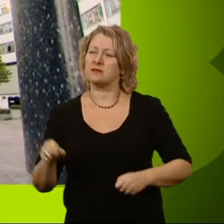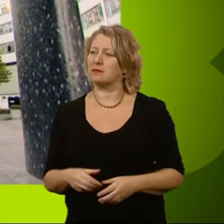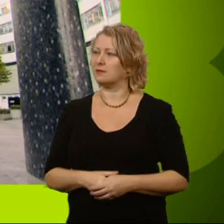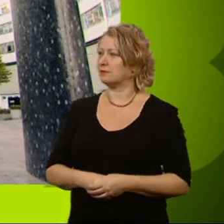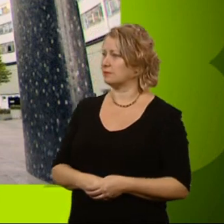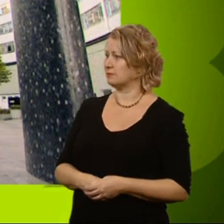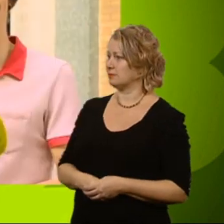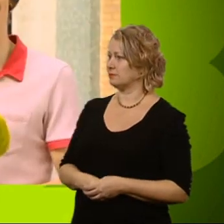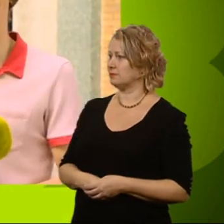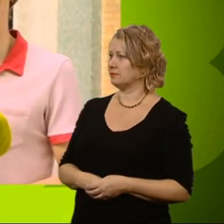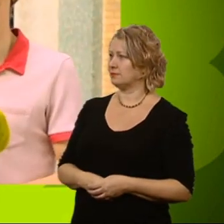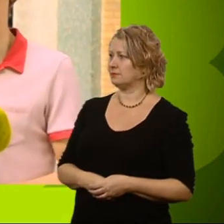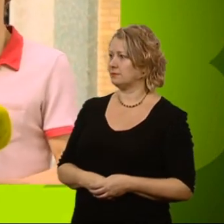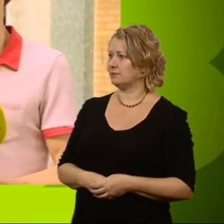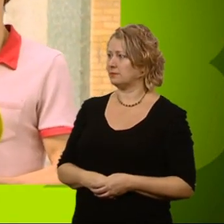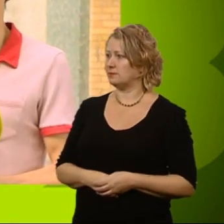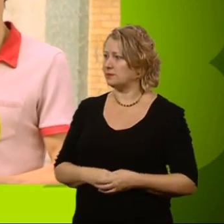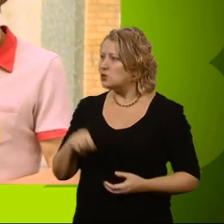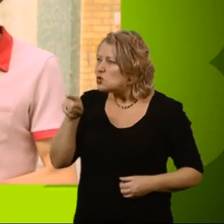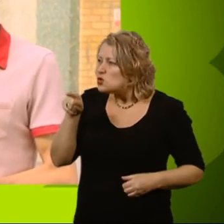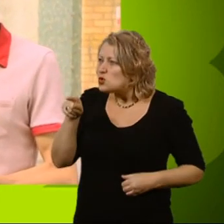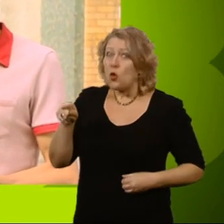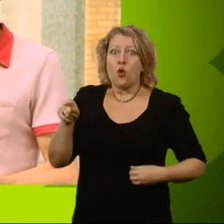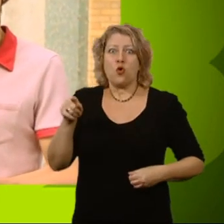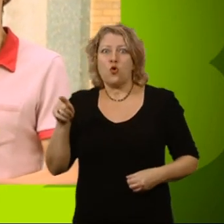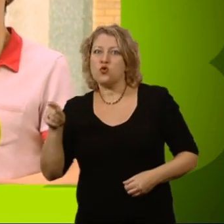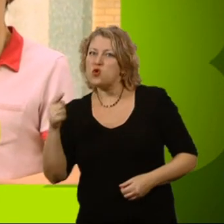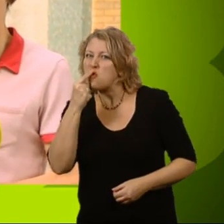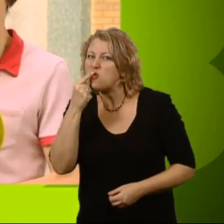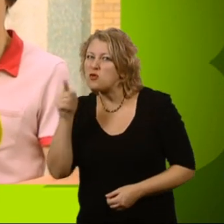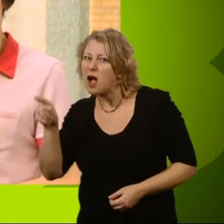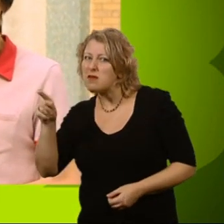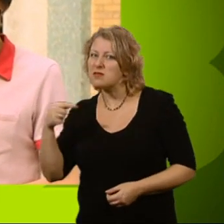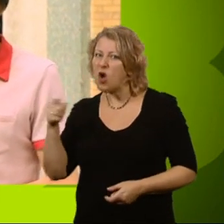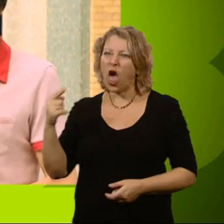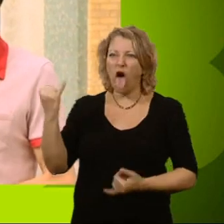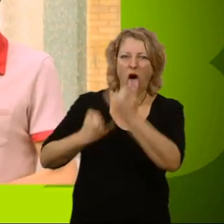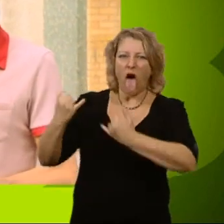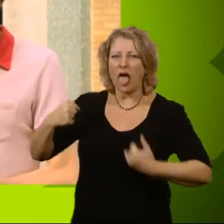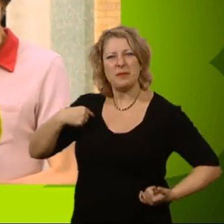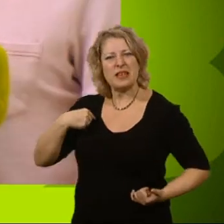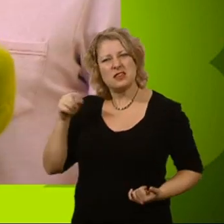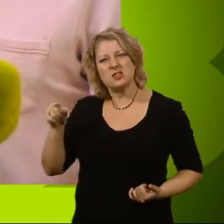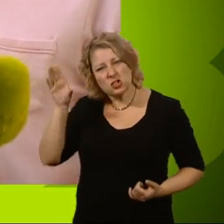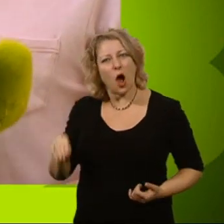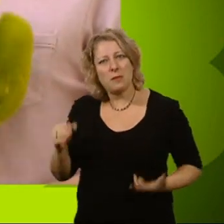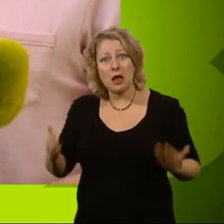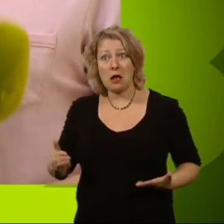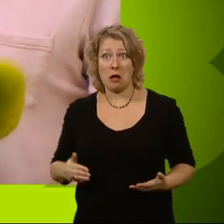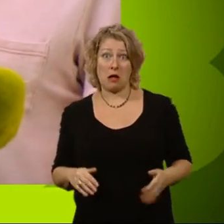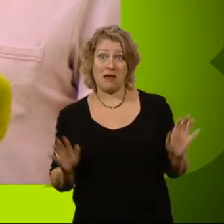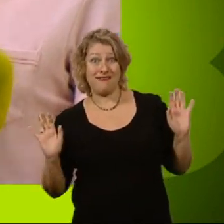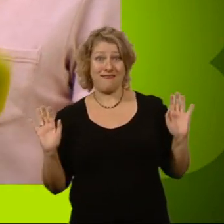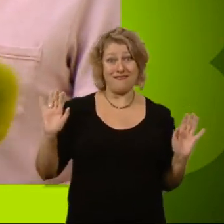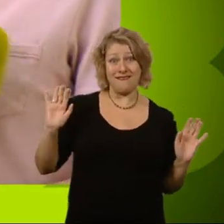a bloke! You watch your mouth, cactus. I'm fed up with you bow-mouthing me all over the BBC. This ends here, and it ends there. Oh, day!